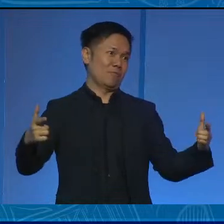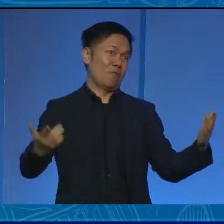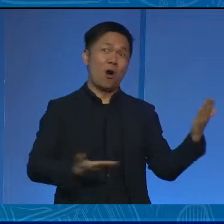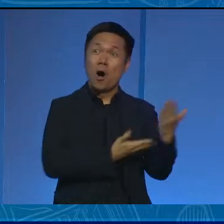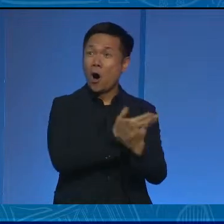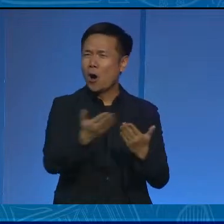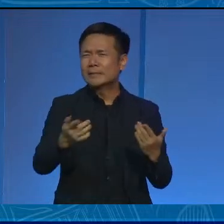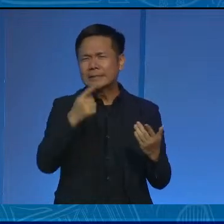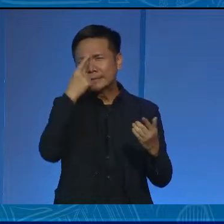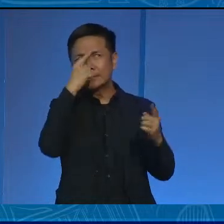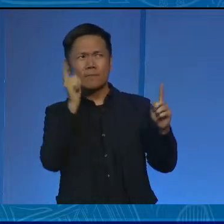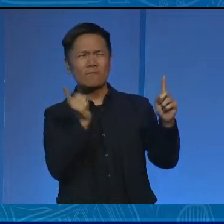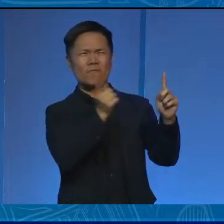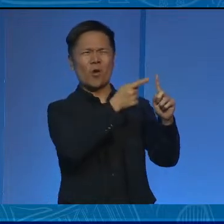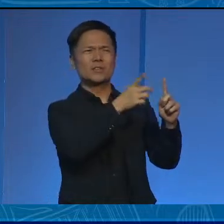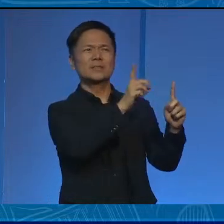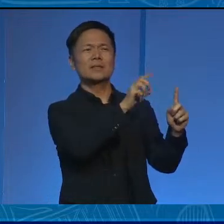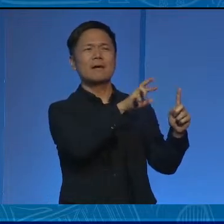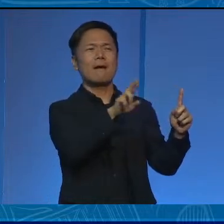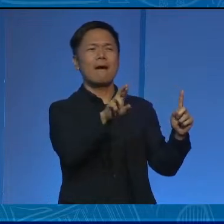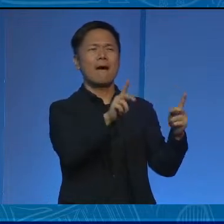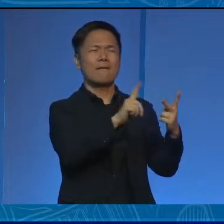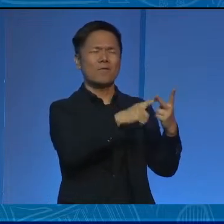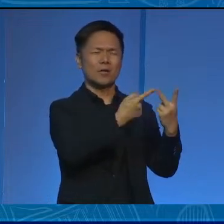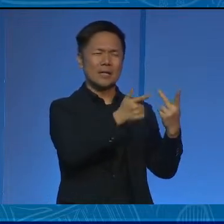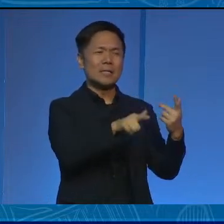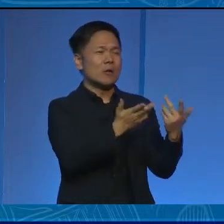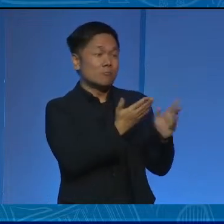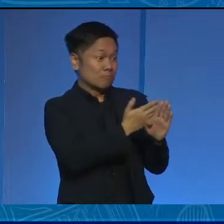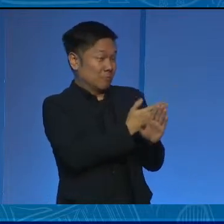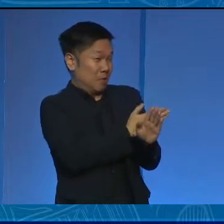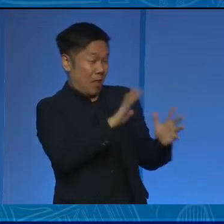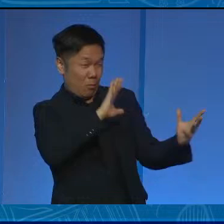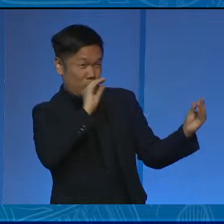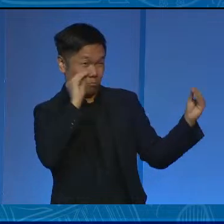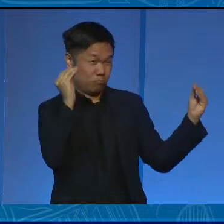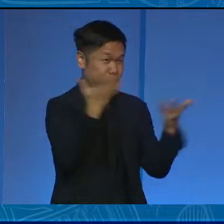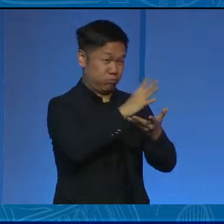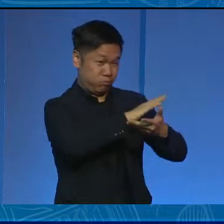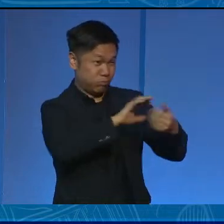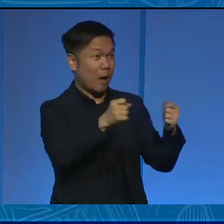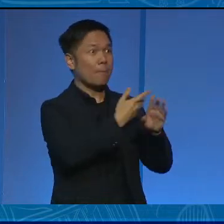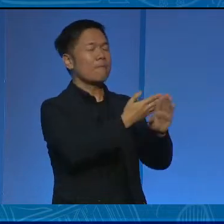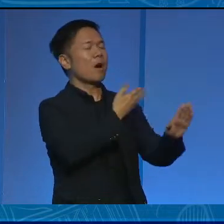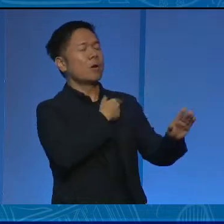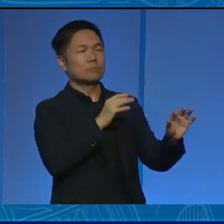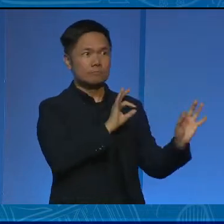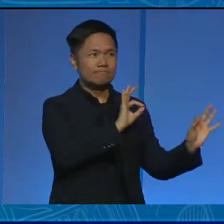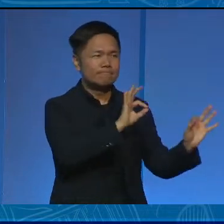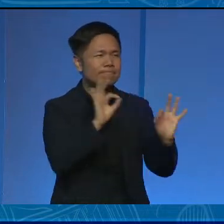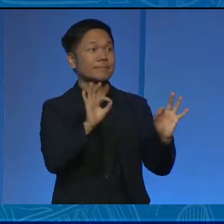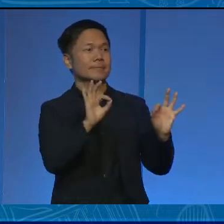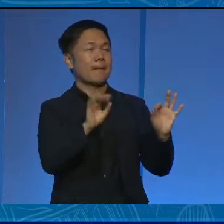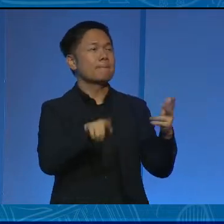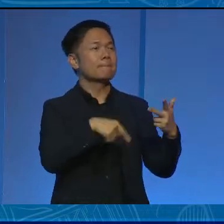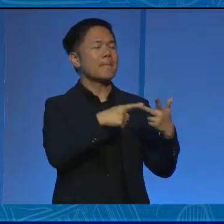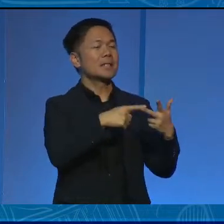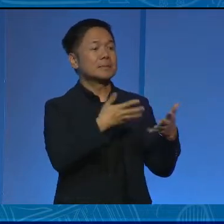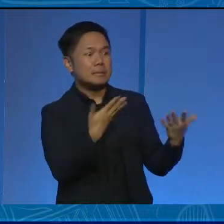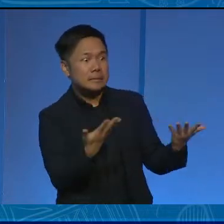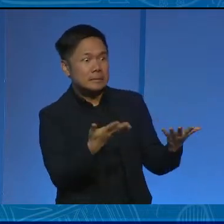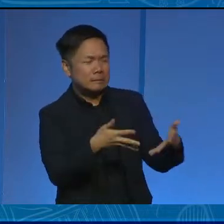on disaster prevention, mitigation, preparedness, recovery, and response. To